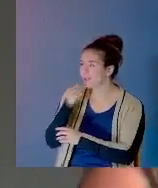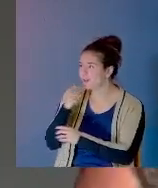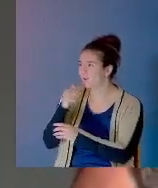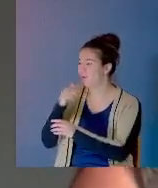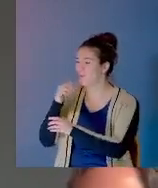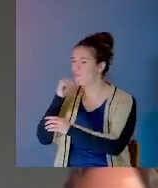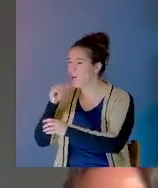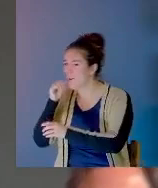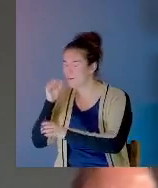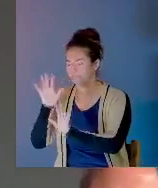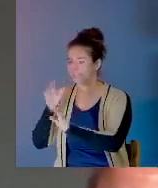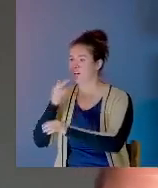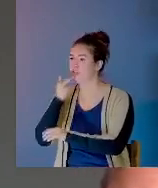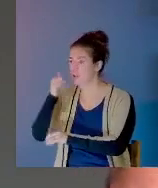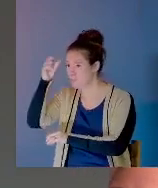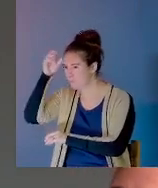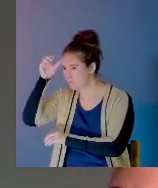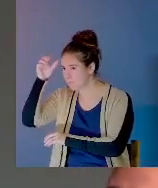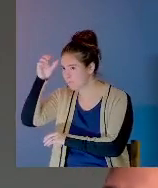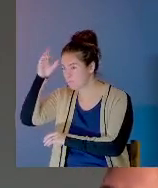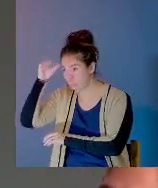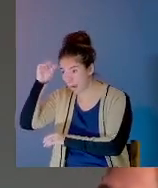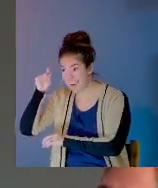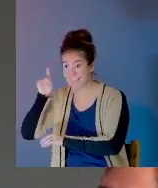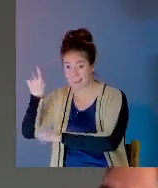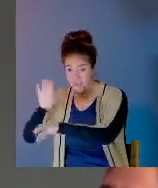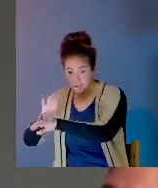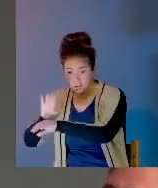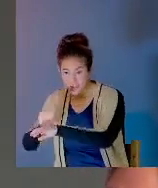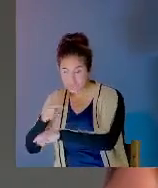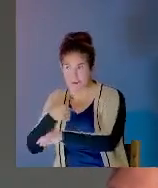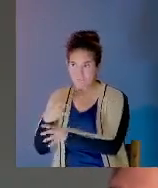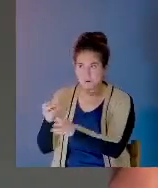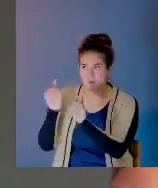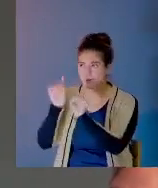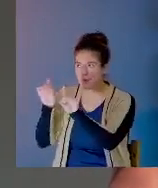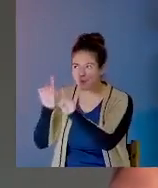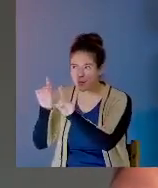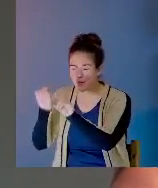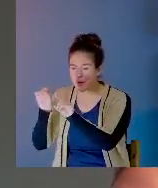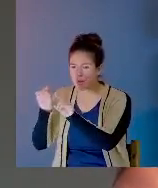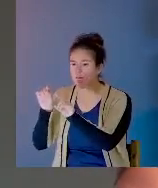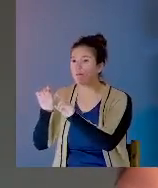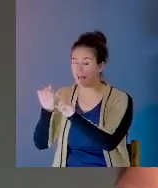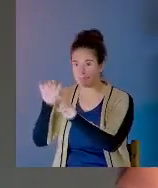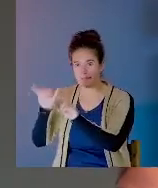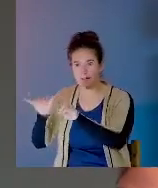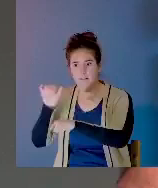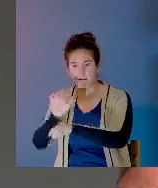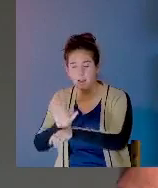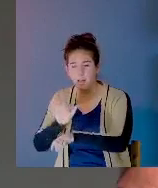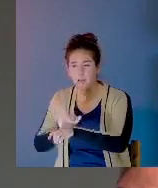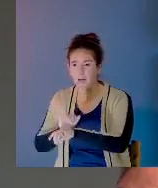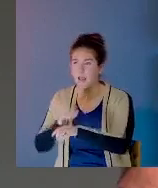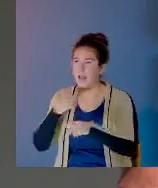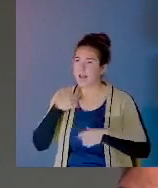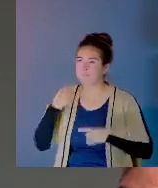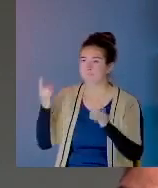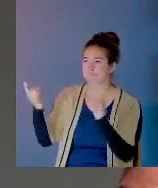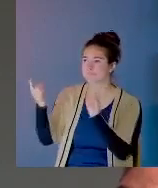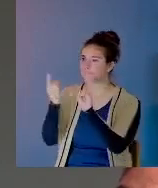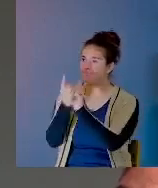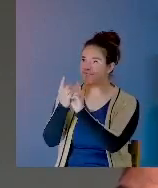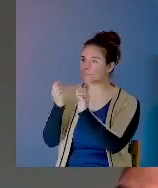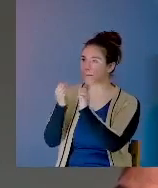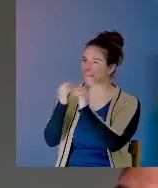for that reason. But that night, God had an appointment with me, and I went forward, and I received Christ. And